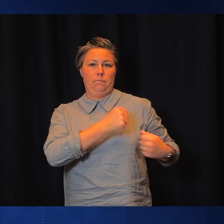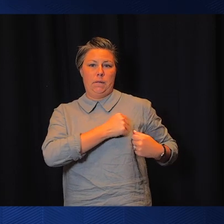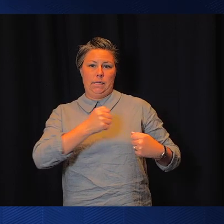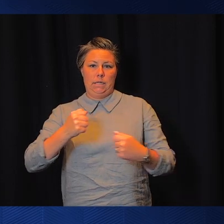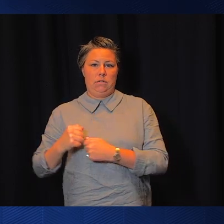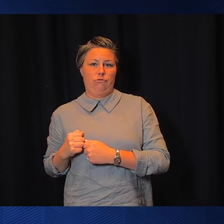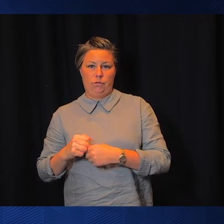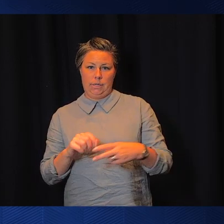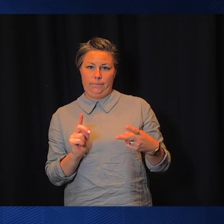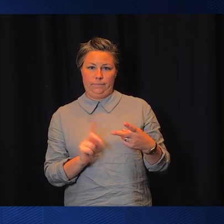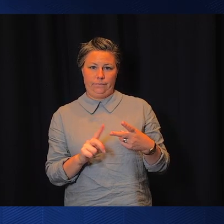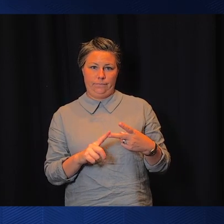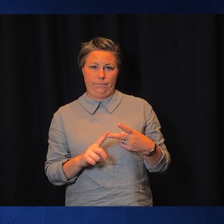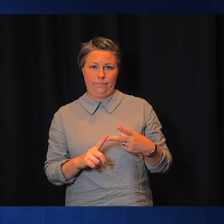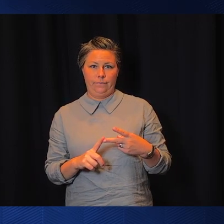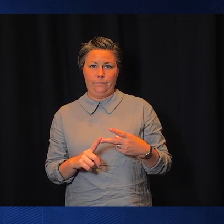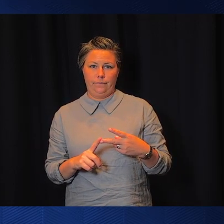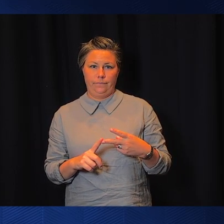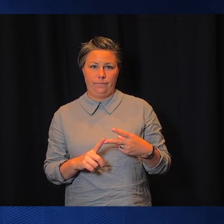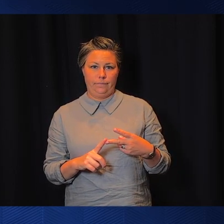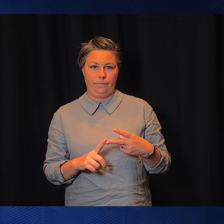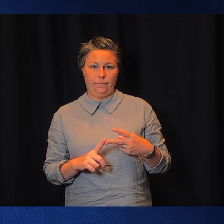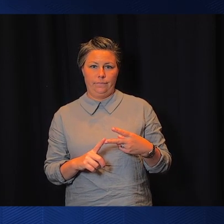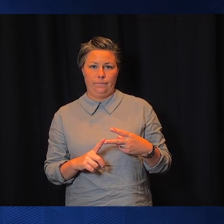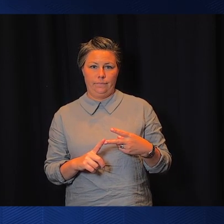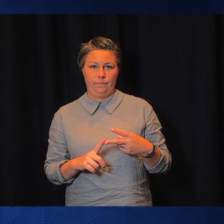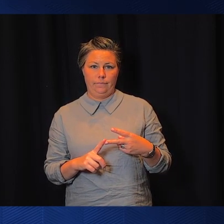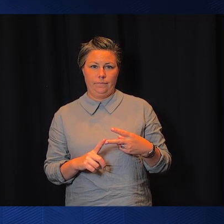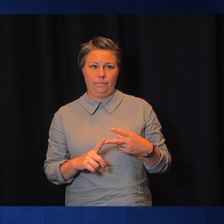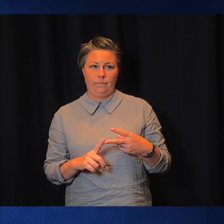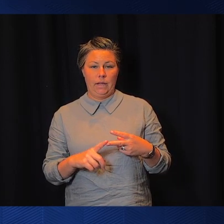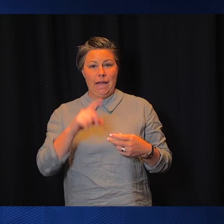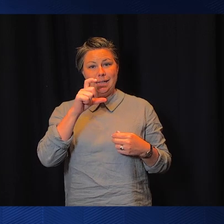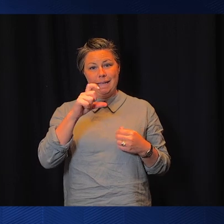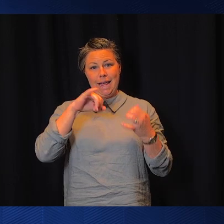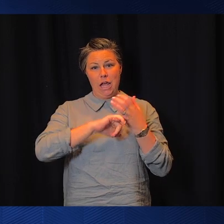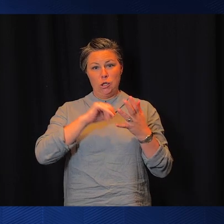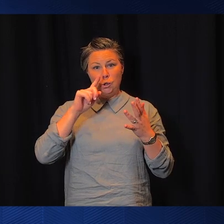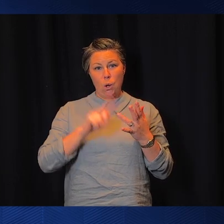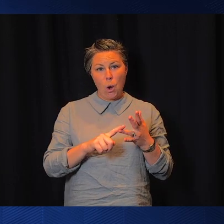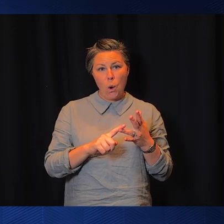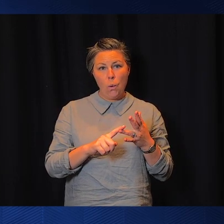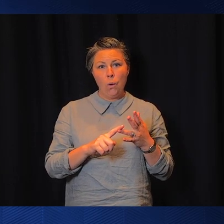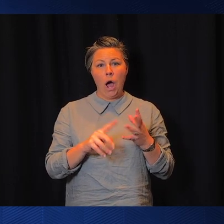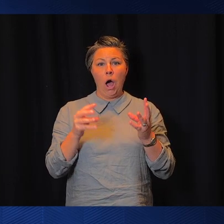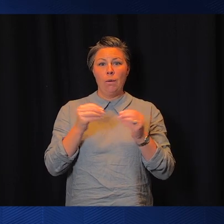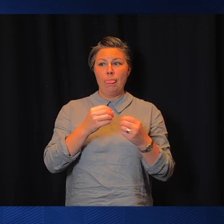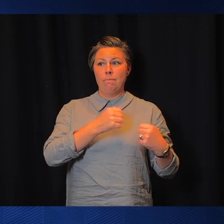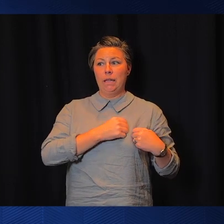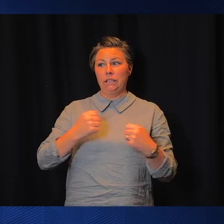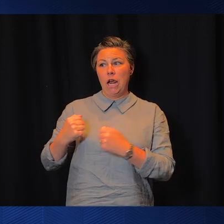Let me start with this. The CSO's relationship with the military are not always buttery, smooth, and